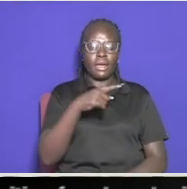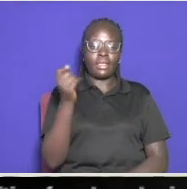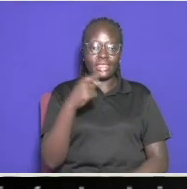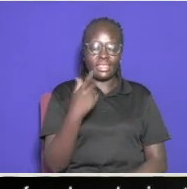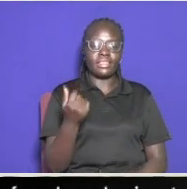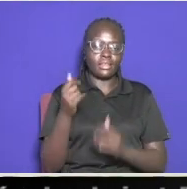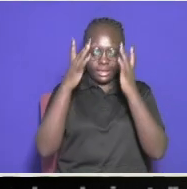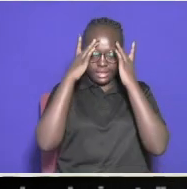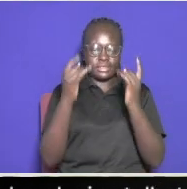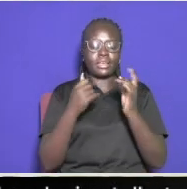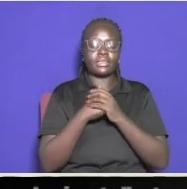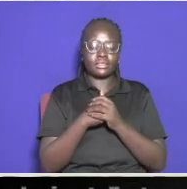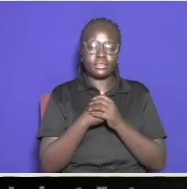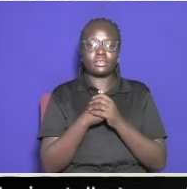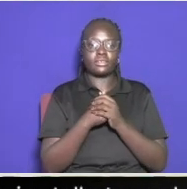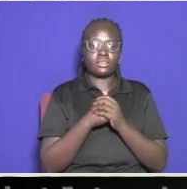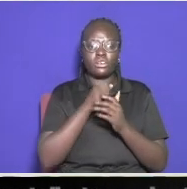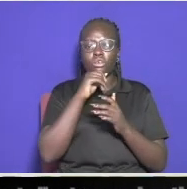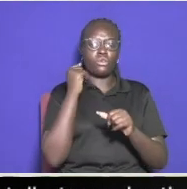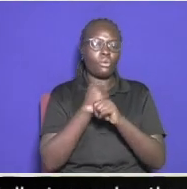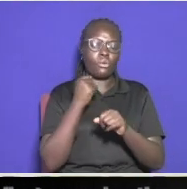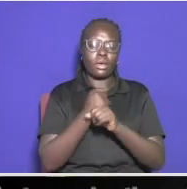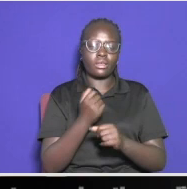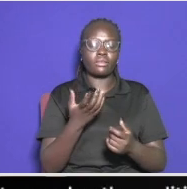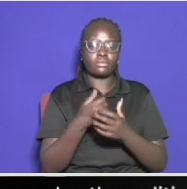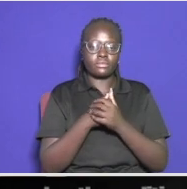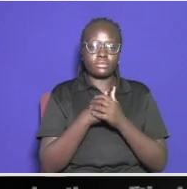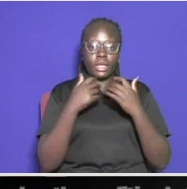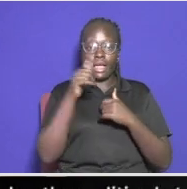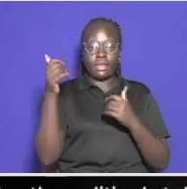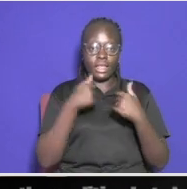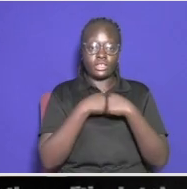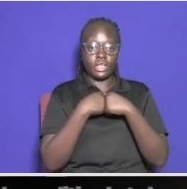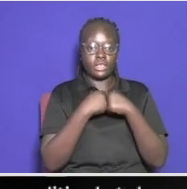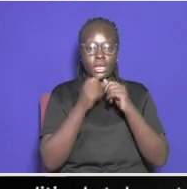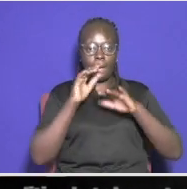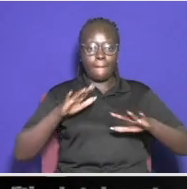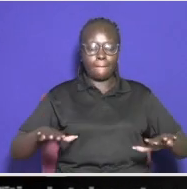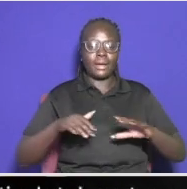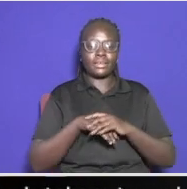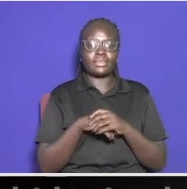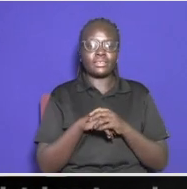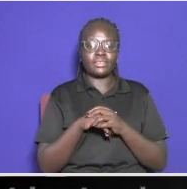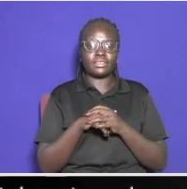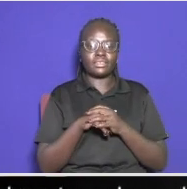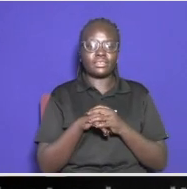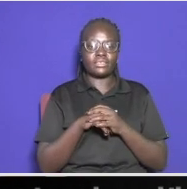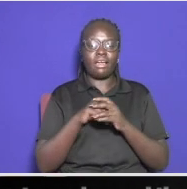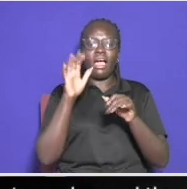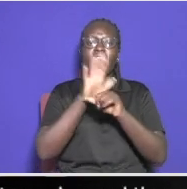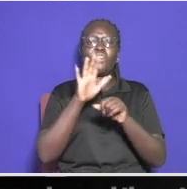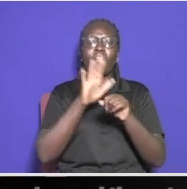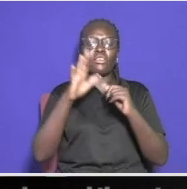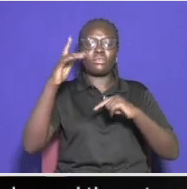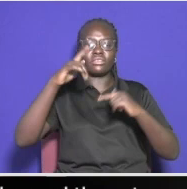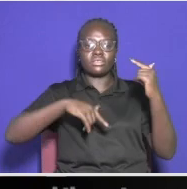decided it's not working. I think also another challenge is that the market is saturated. Yes.